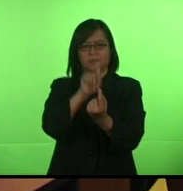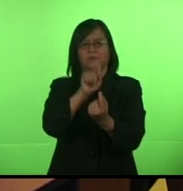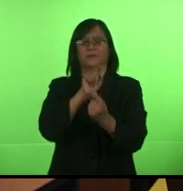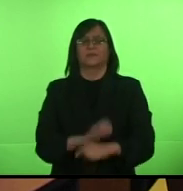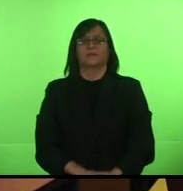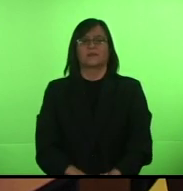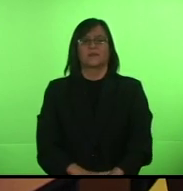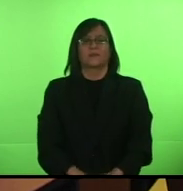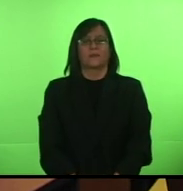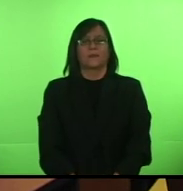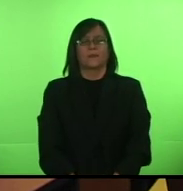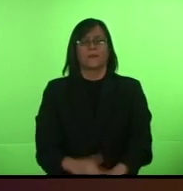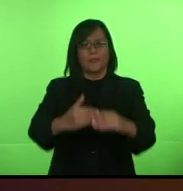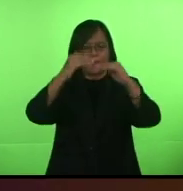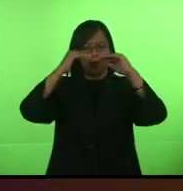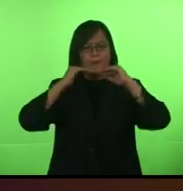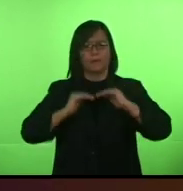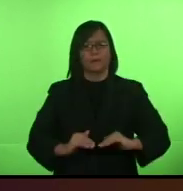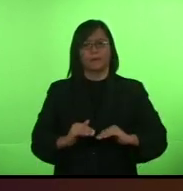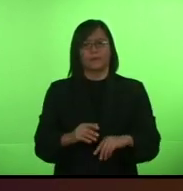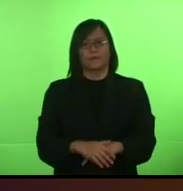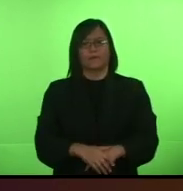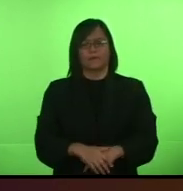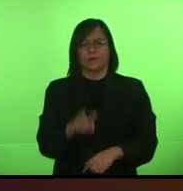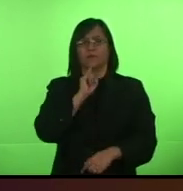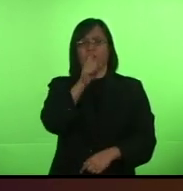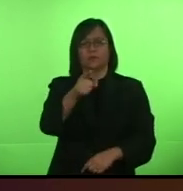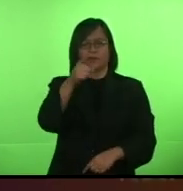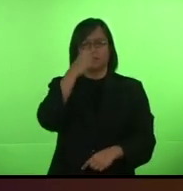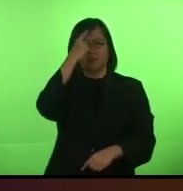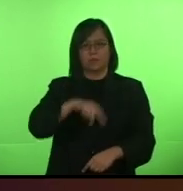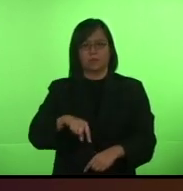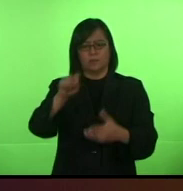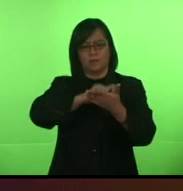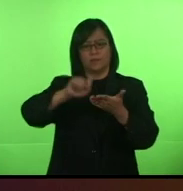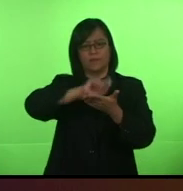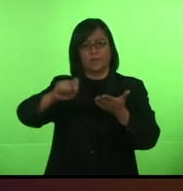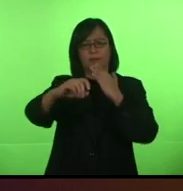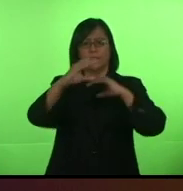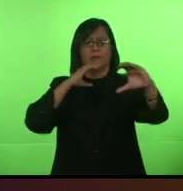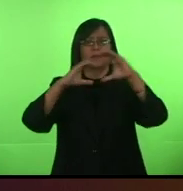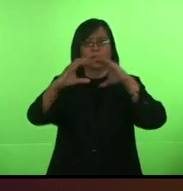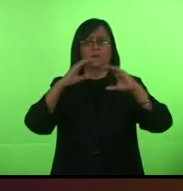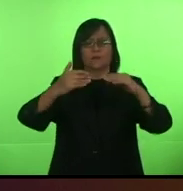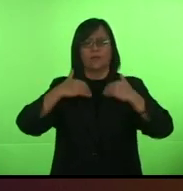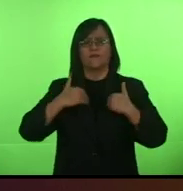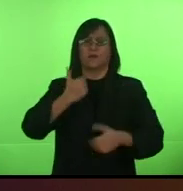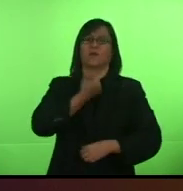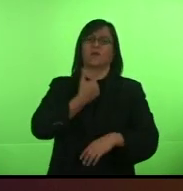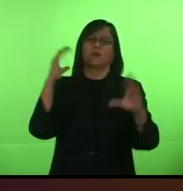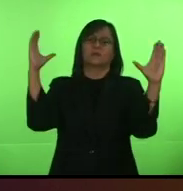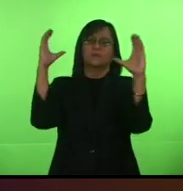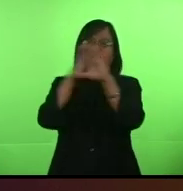Next, I'm sure that in written communication has its own challenges. Okay, what are the